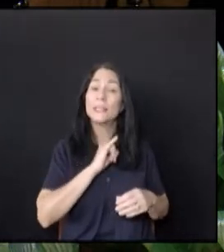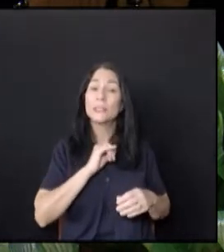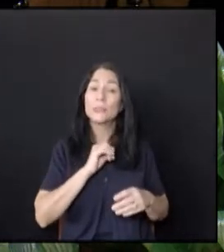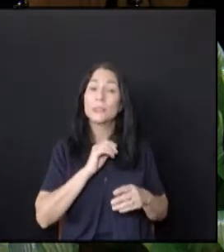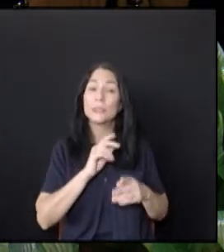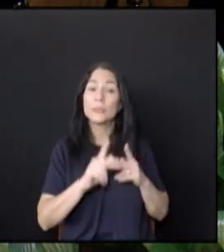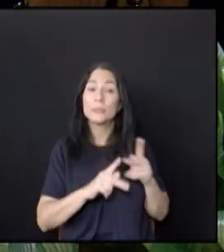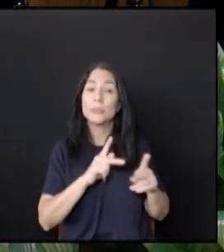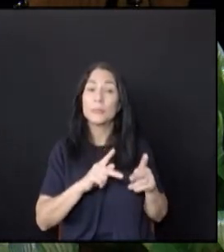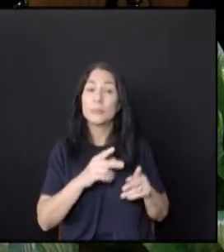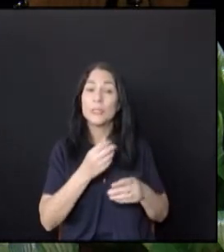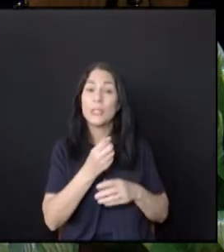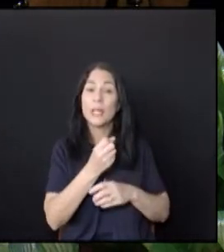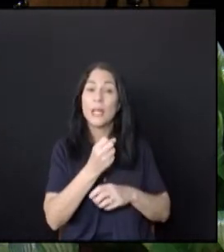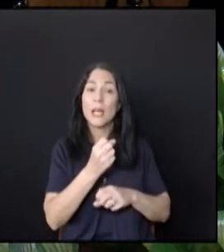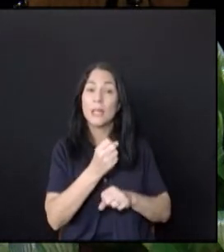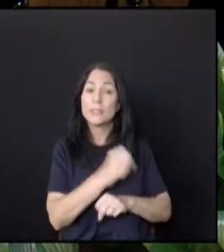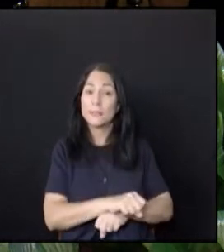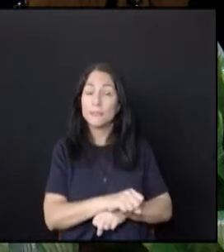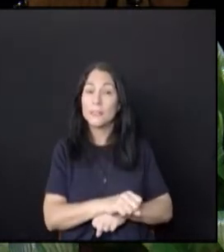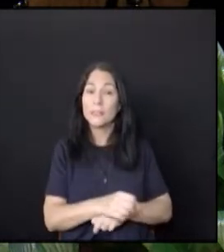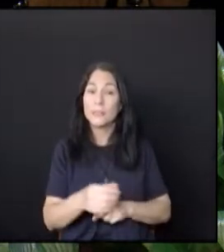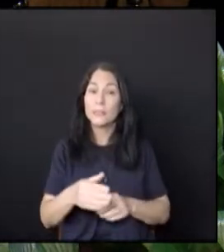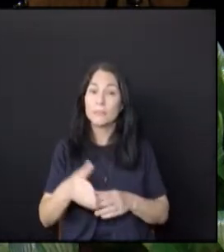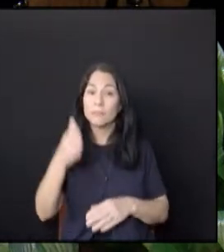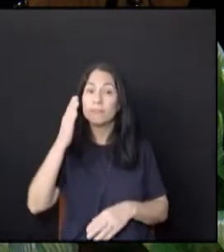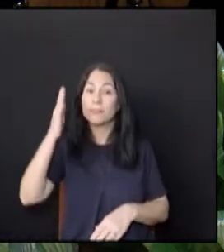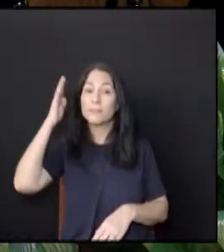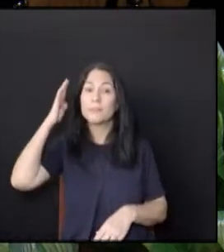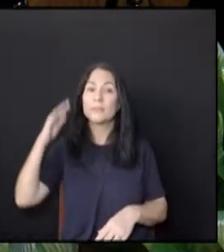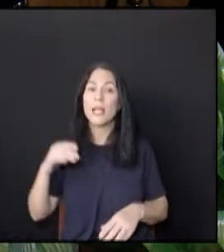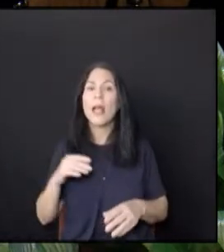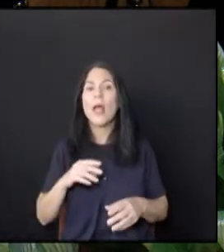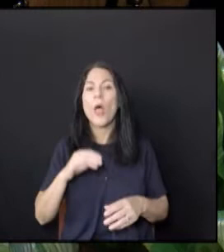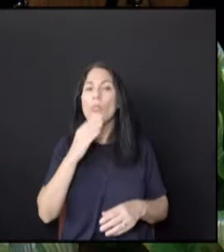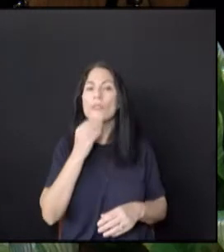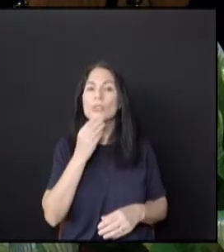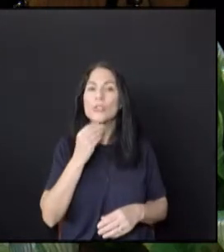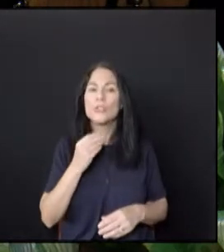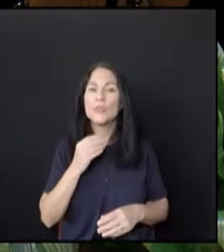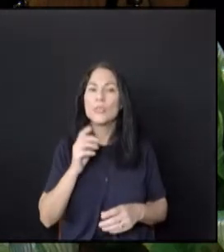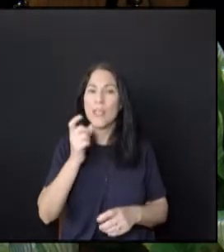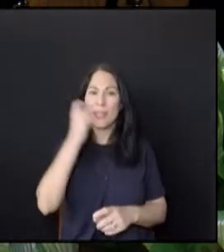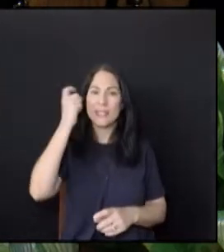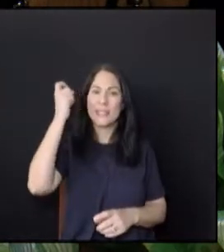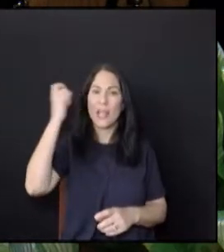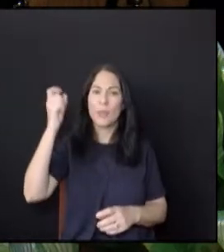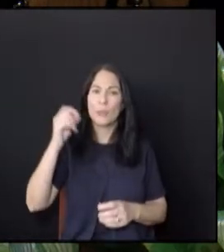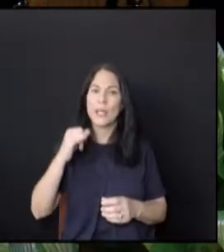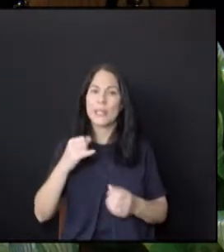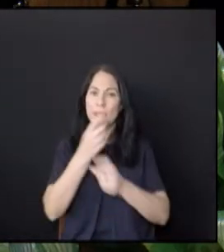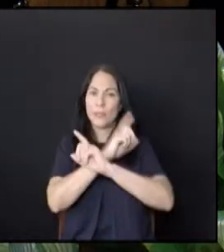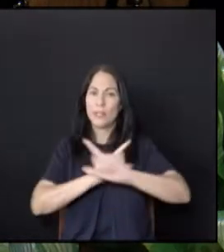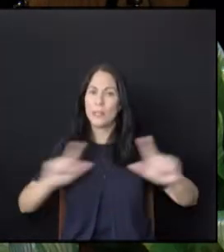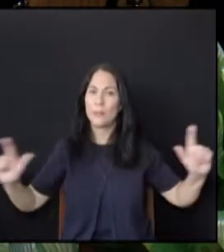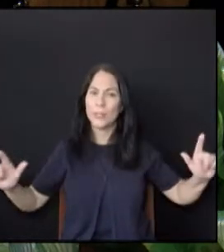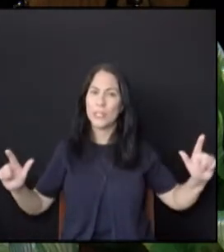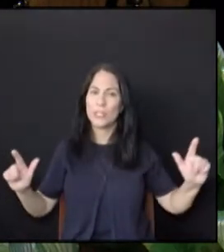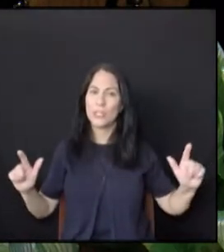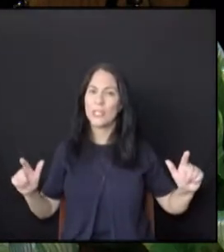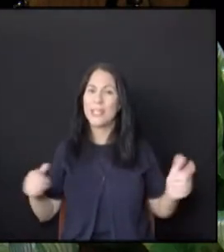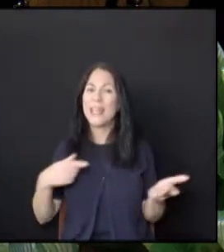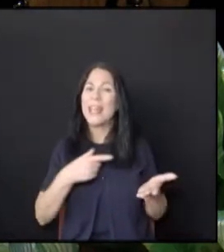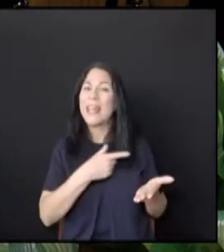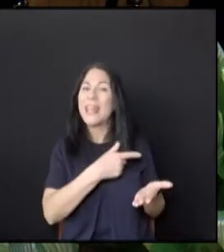Christ, the Jews had cut branches and laid them down to celebrate their own liberation. Jews in Jesus' day would have known this is